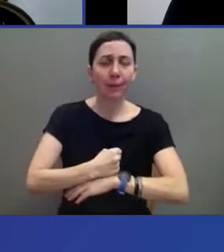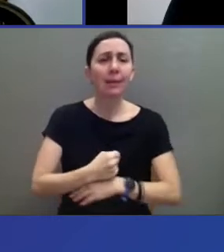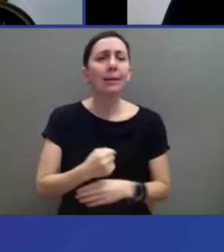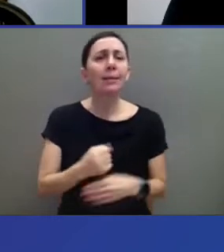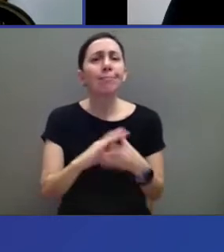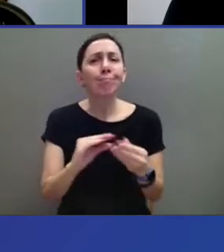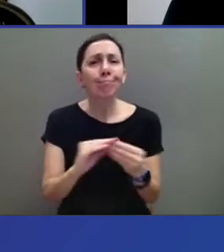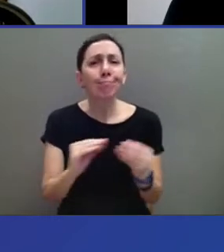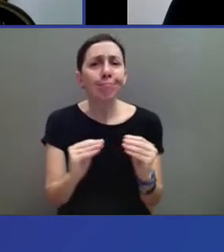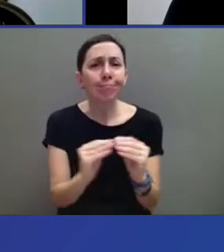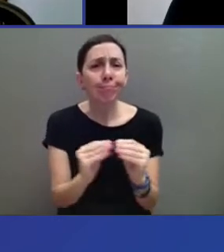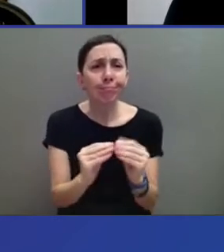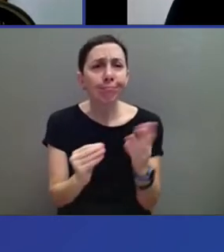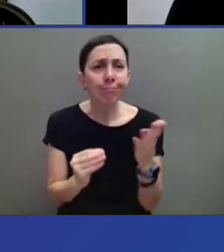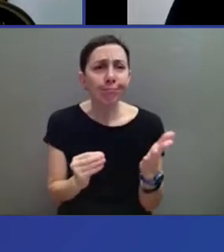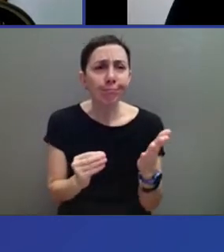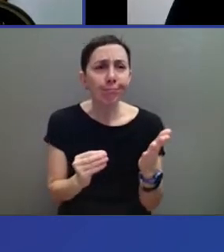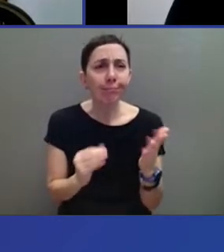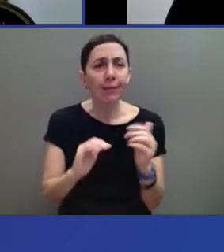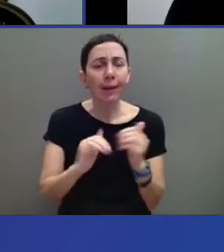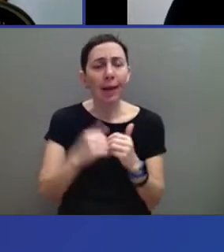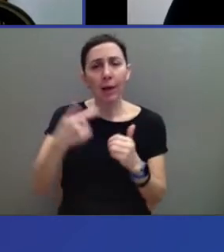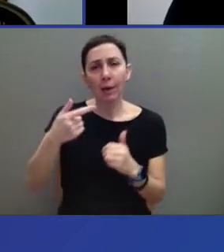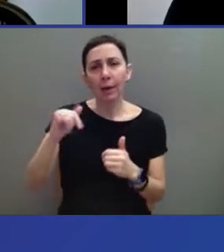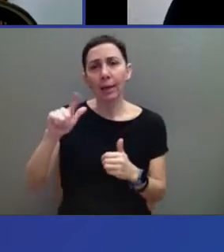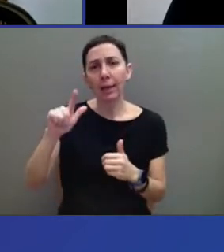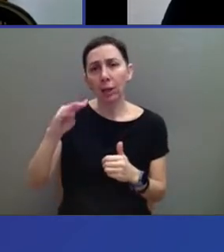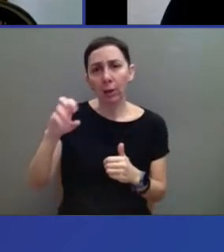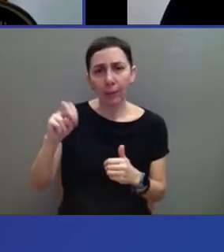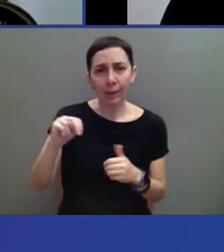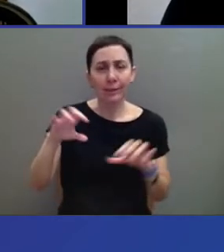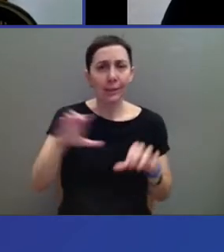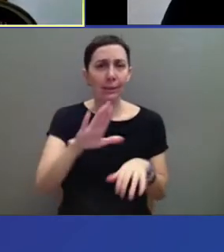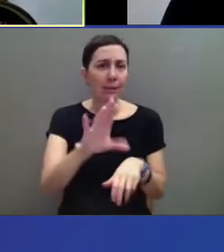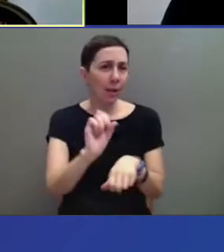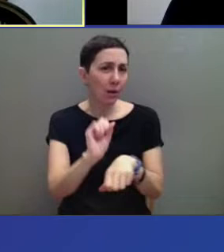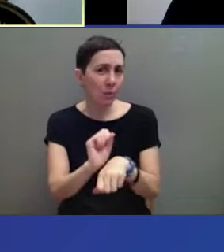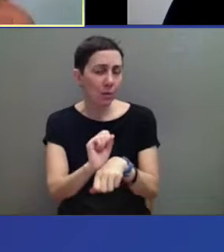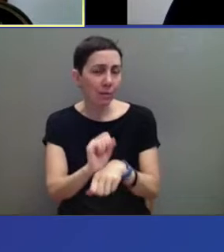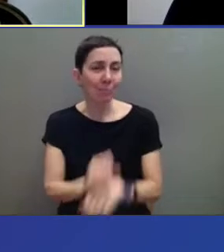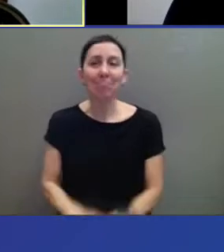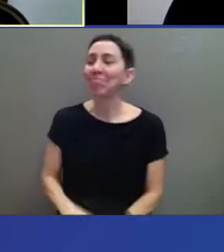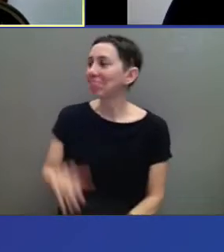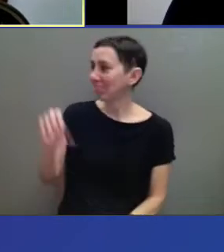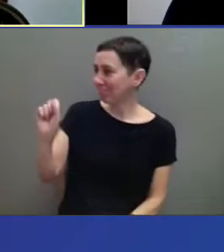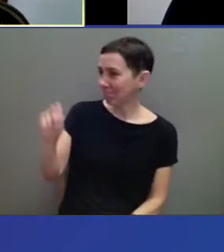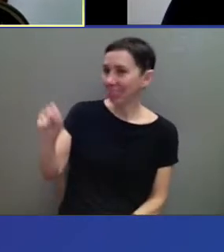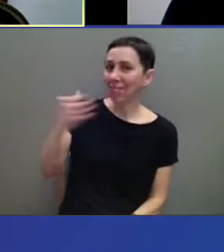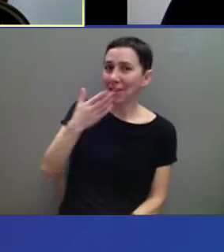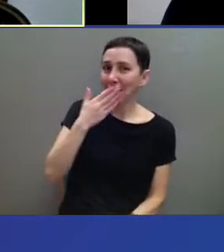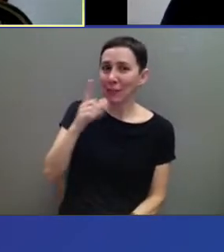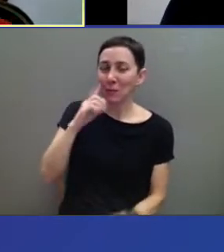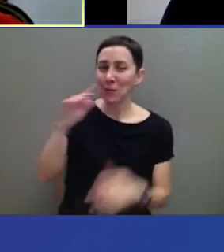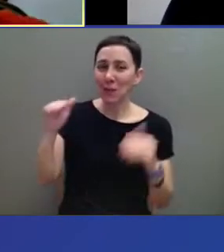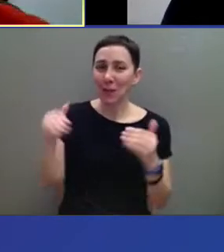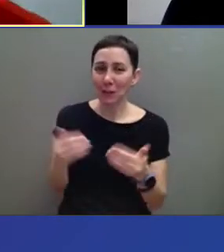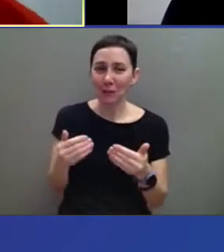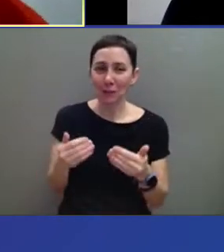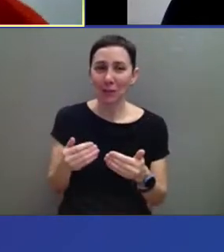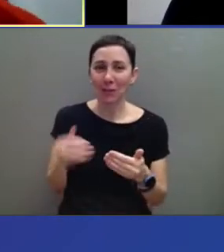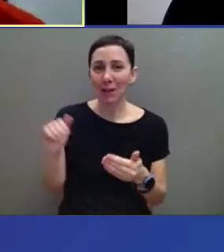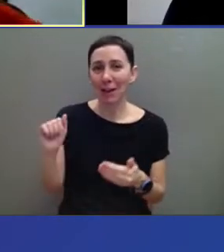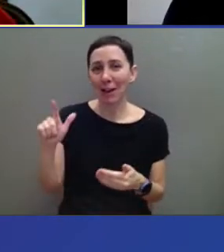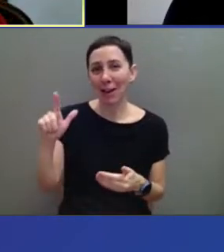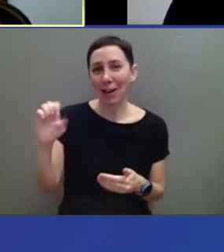a little bit about some of the ways in which Gilman does this. Sure. Thanks for that intro, Ali.